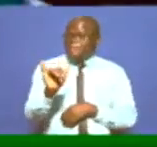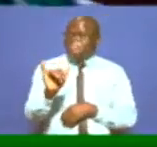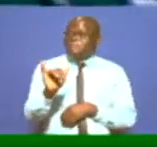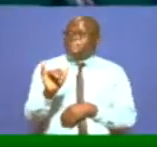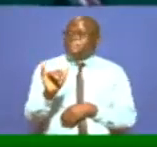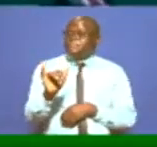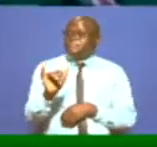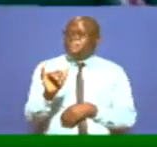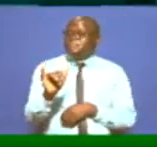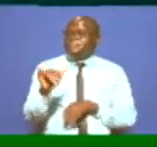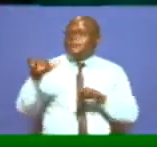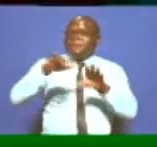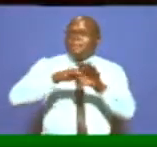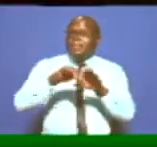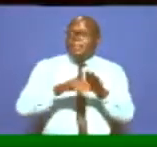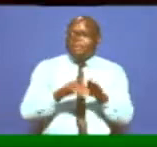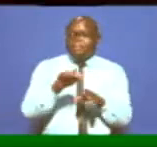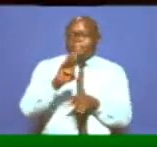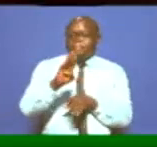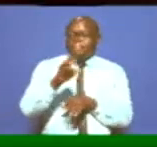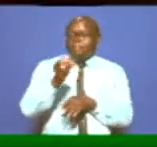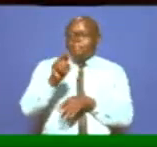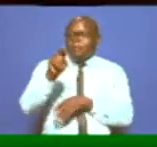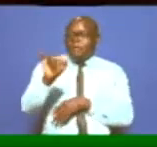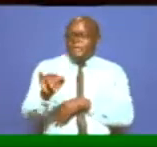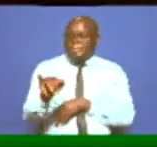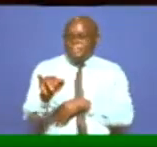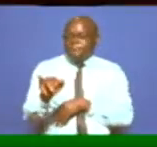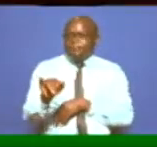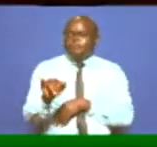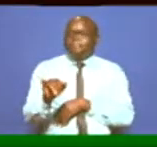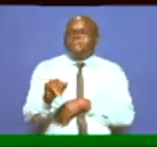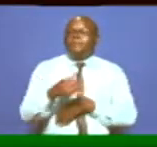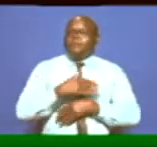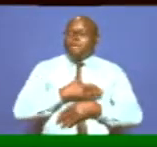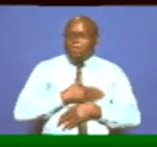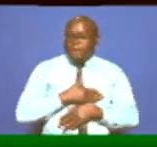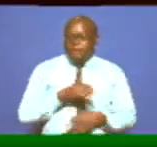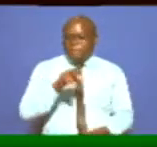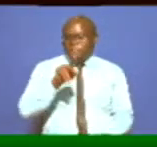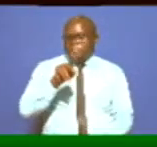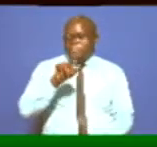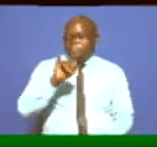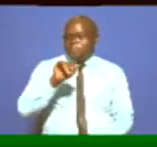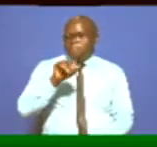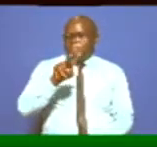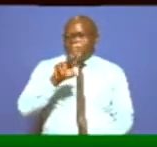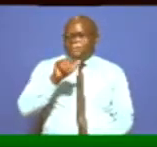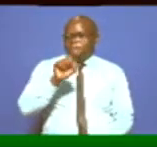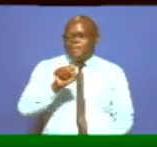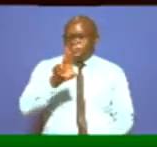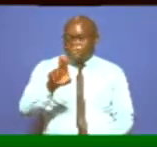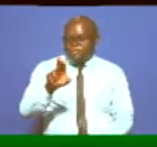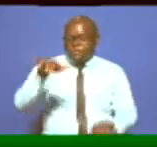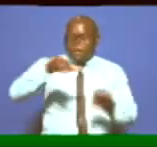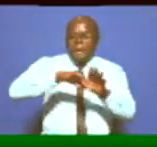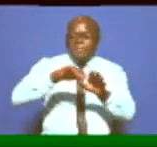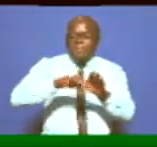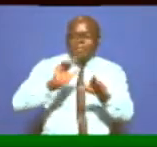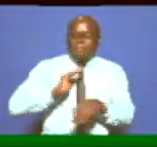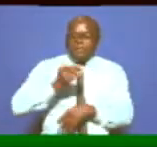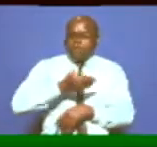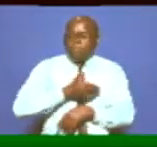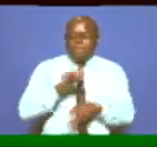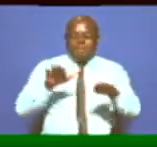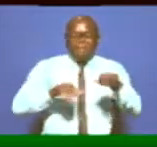This is a member of Boni, Erastus Kivasu Nzioka. I see it's Honorable Kivasu, as a member of the committee, because you are not the Vice Chair. Yes.